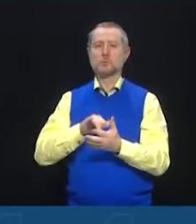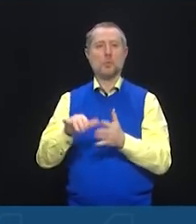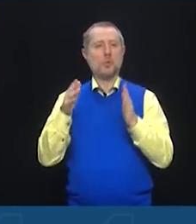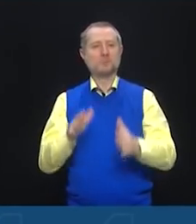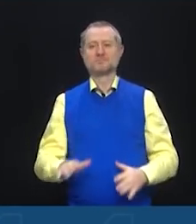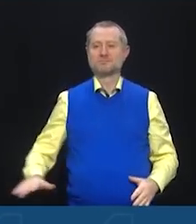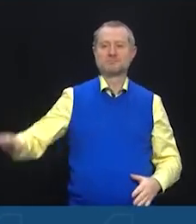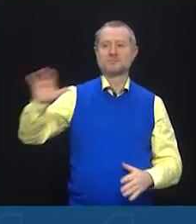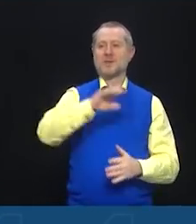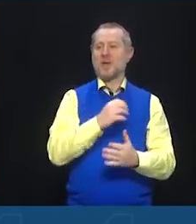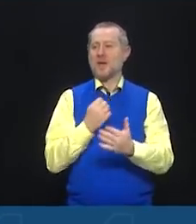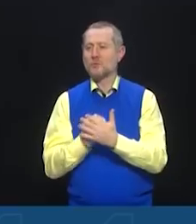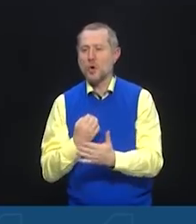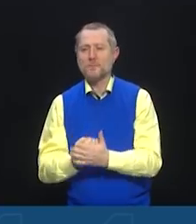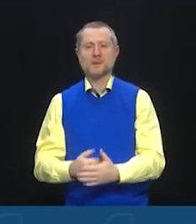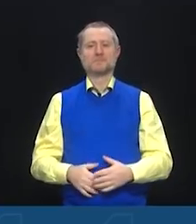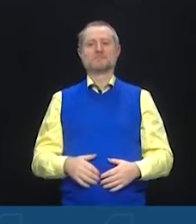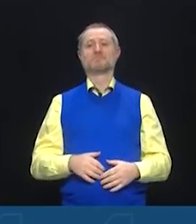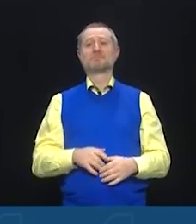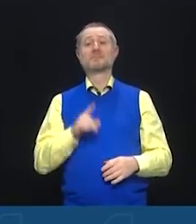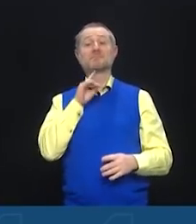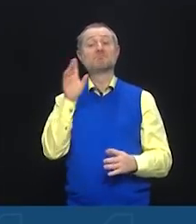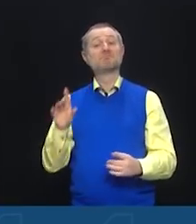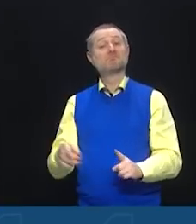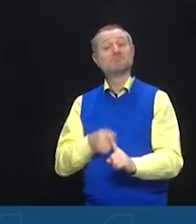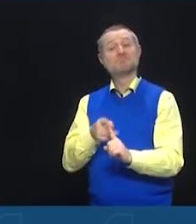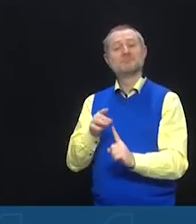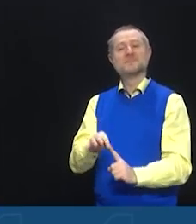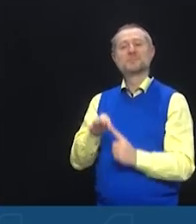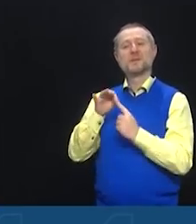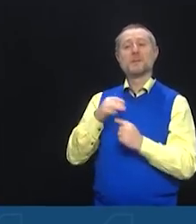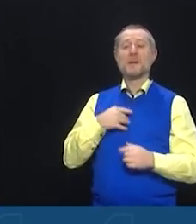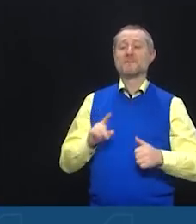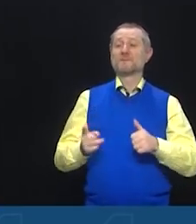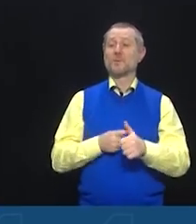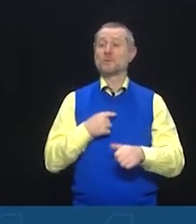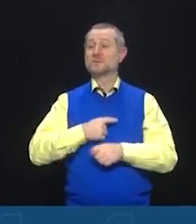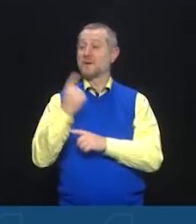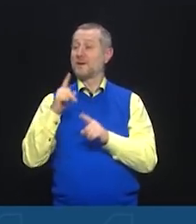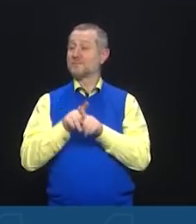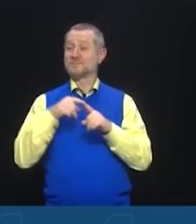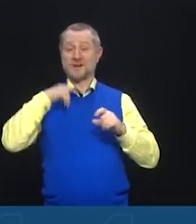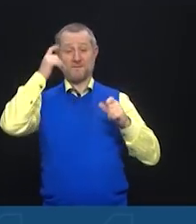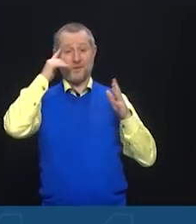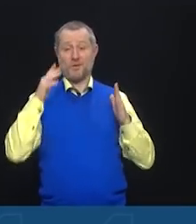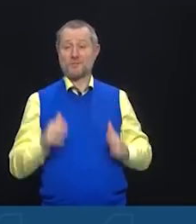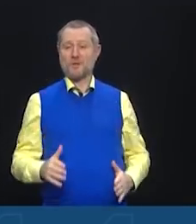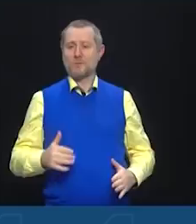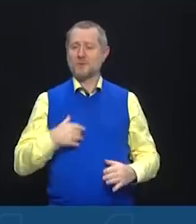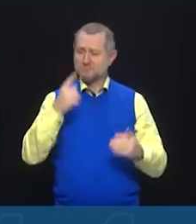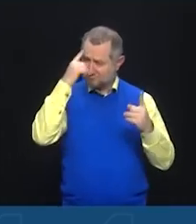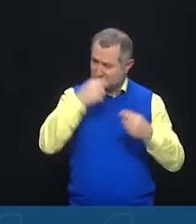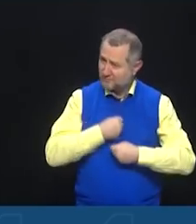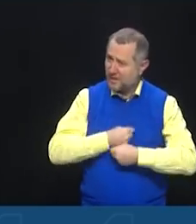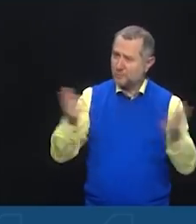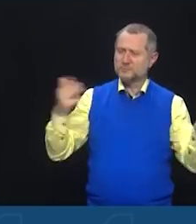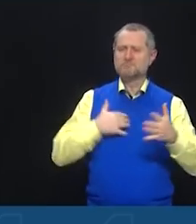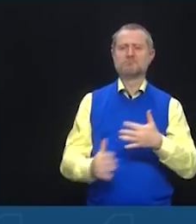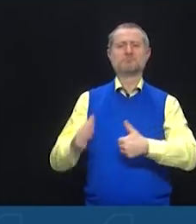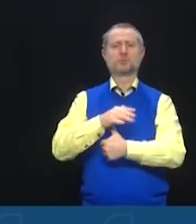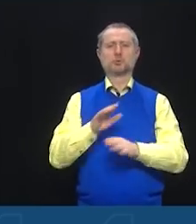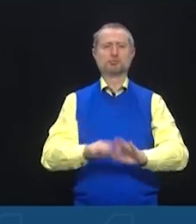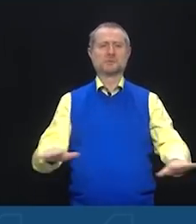our economy, and in particular, as I said on day one when I was first sworn in, I said our priority is to get children back to